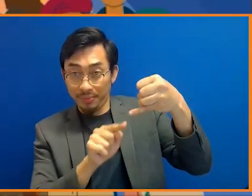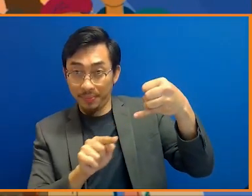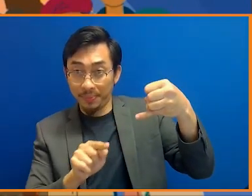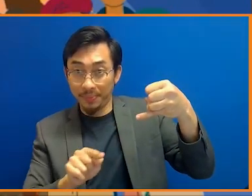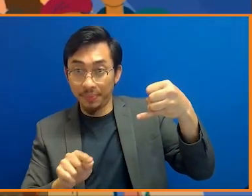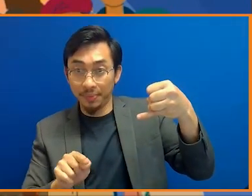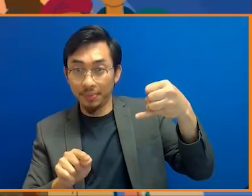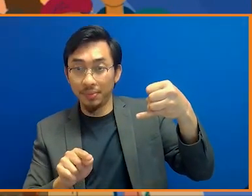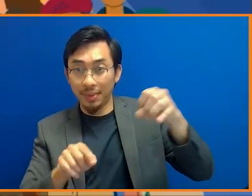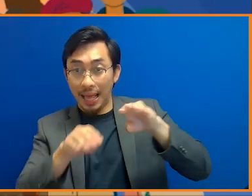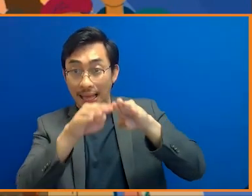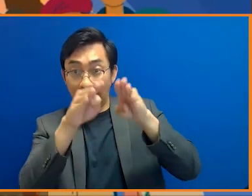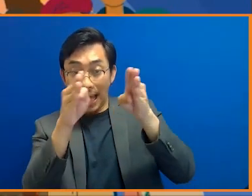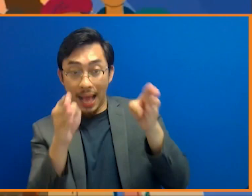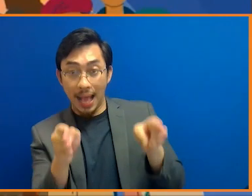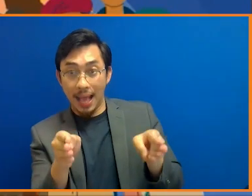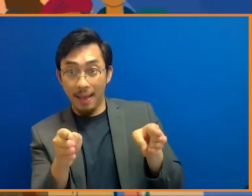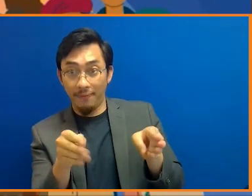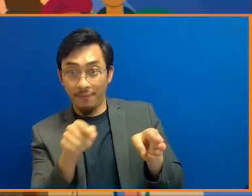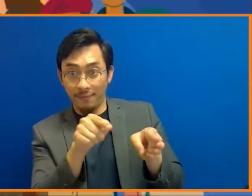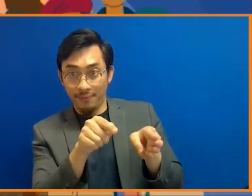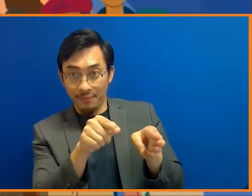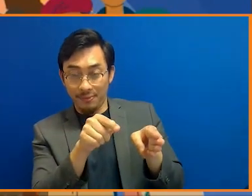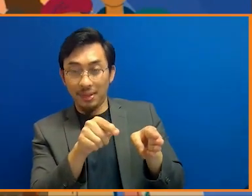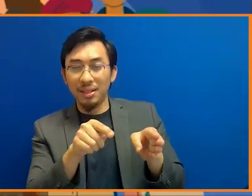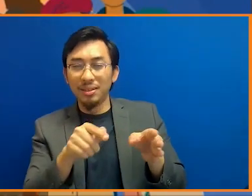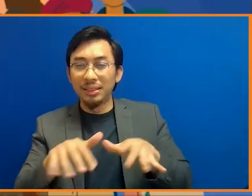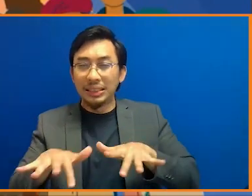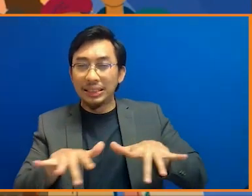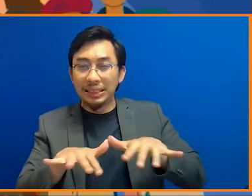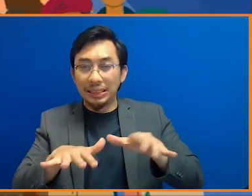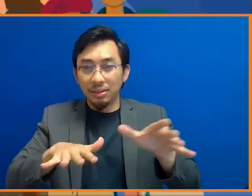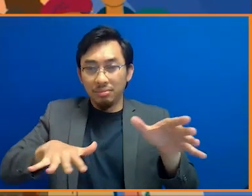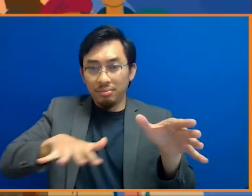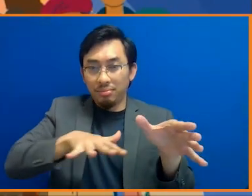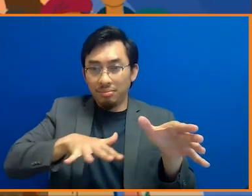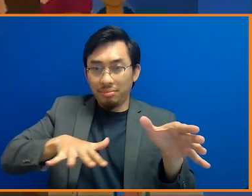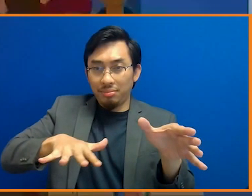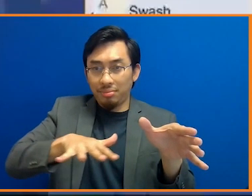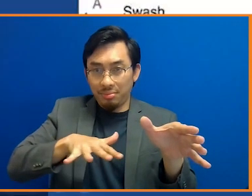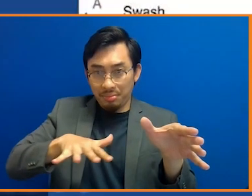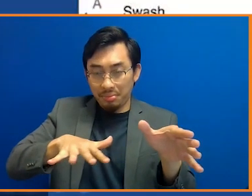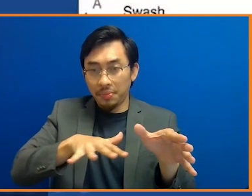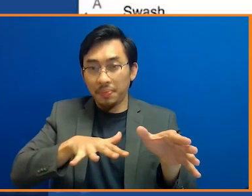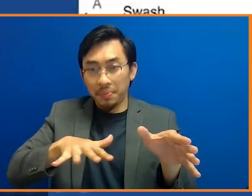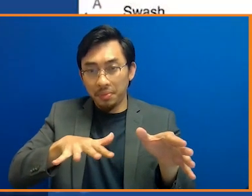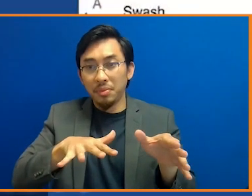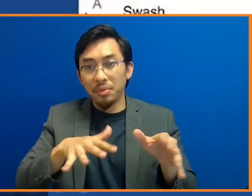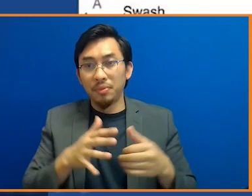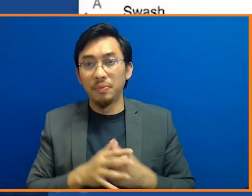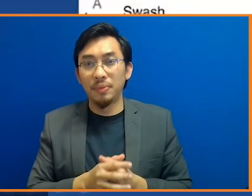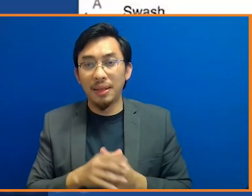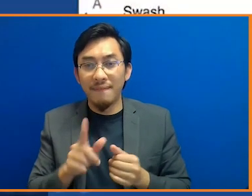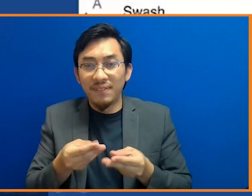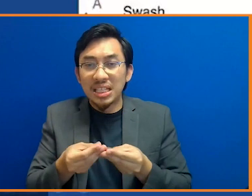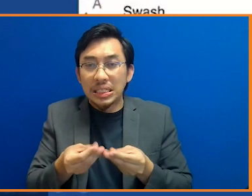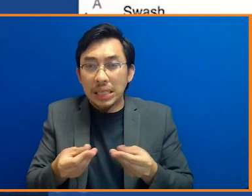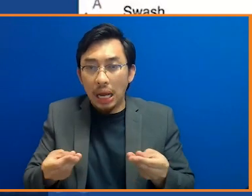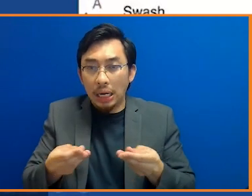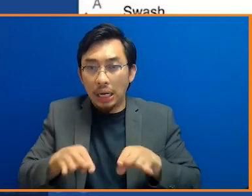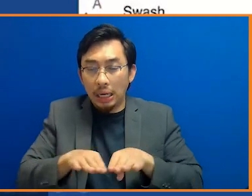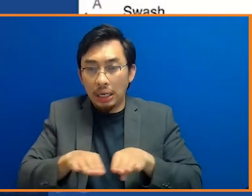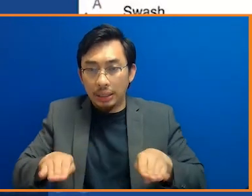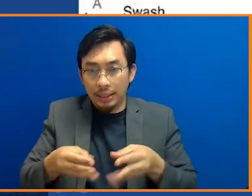topographic to the cave. So this is the sea area, and this is the berm, actually the